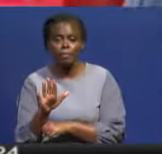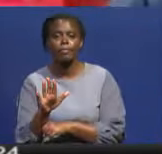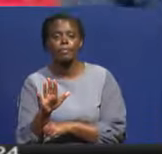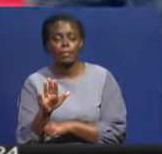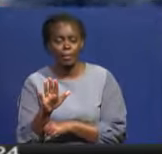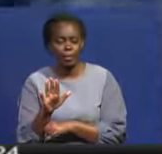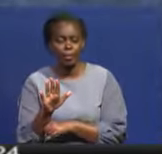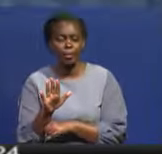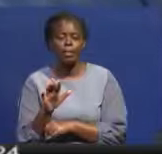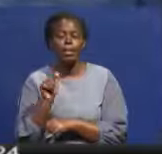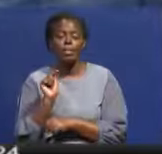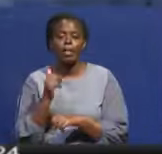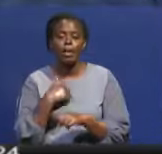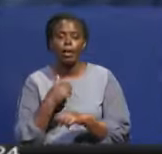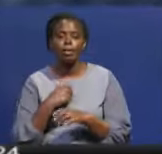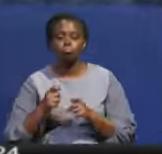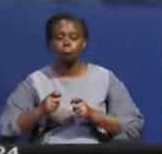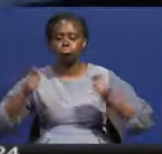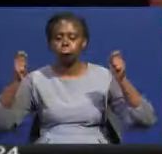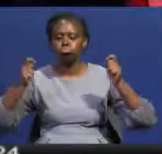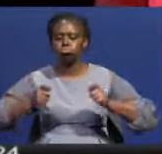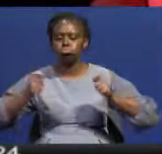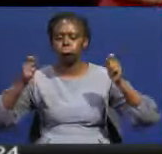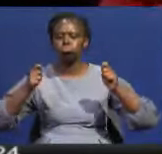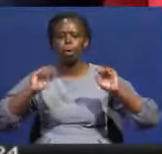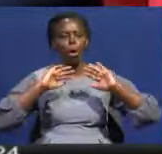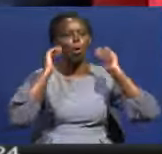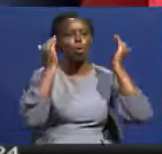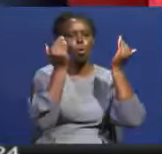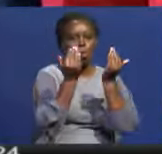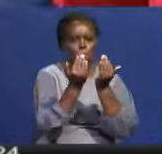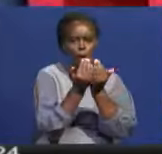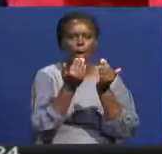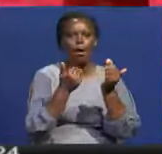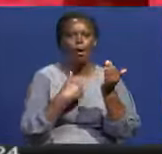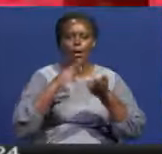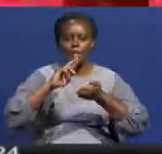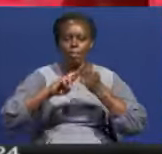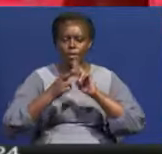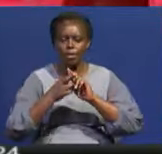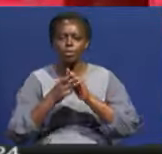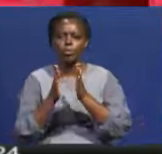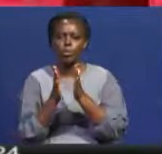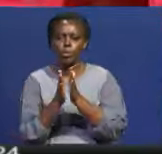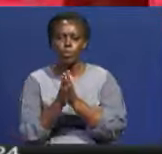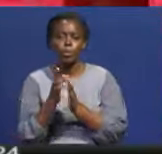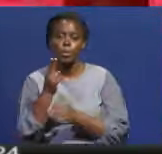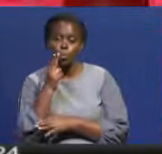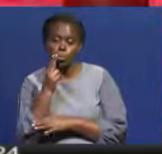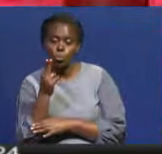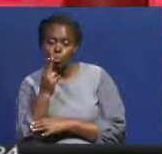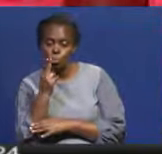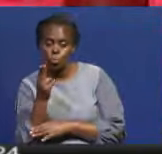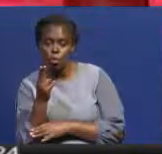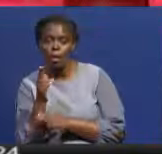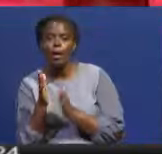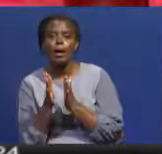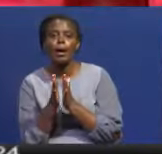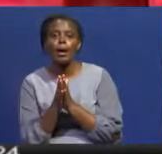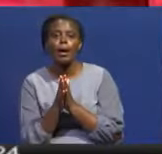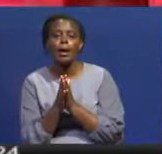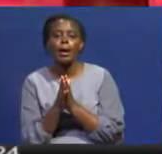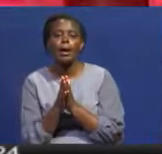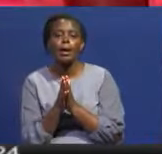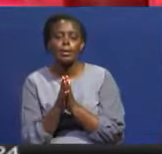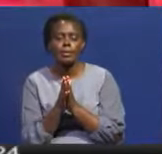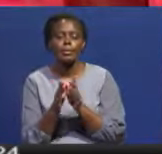Speaker, there has been demonstration globally that there is a direct relationship between cigarette smoking and many